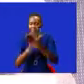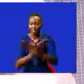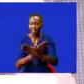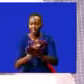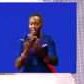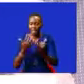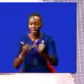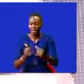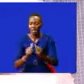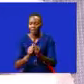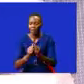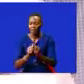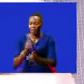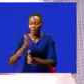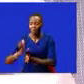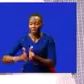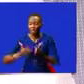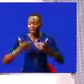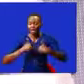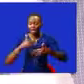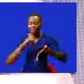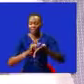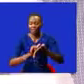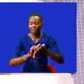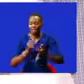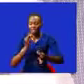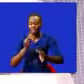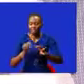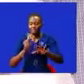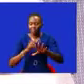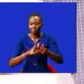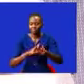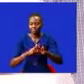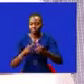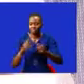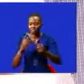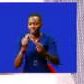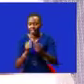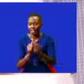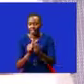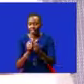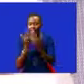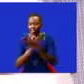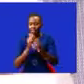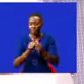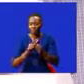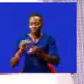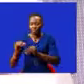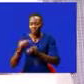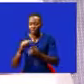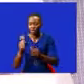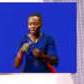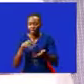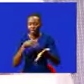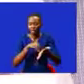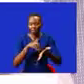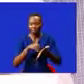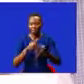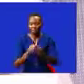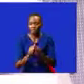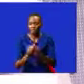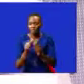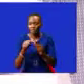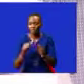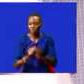nyocha waketo chenro ni kochopo kar saa ang'wen otieno to gibiro dhi e main bus park kocha mondo giket